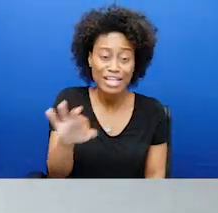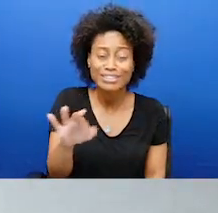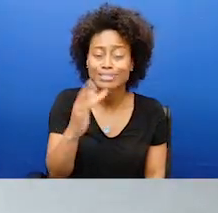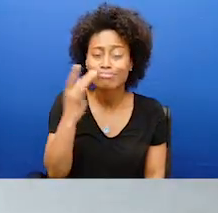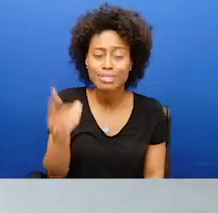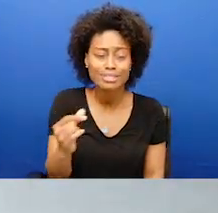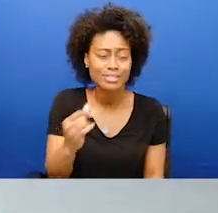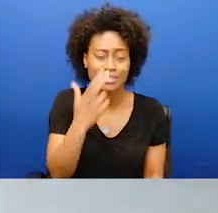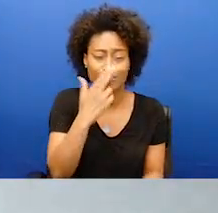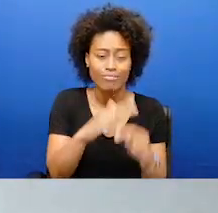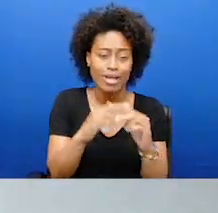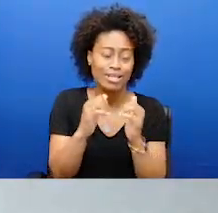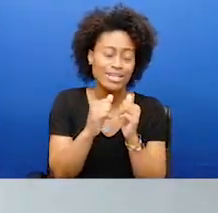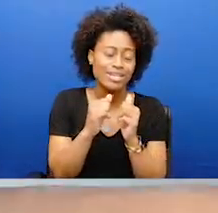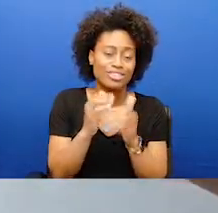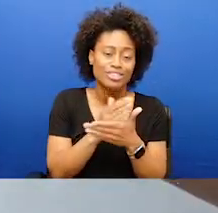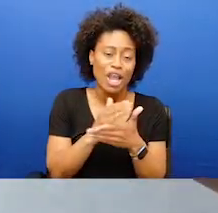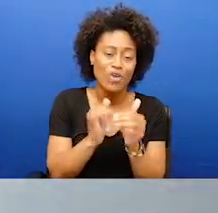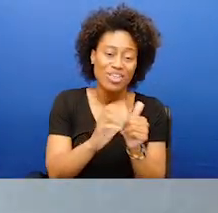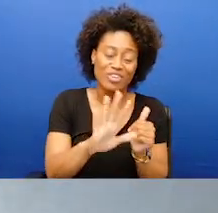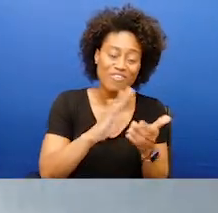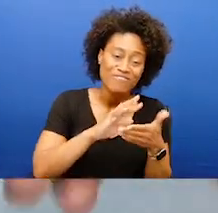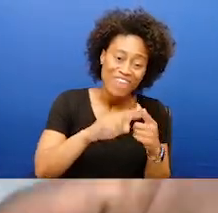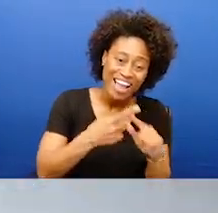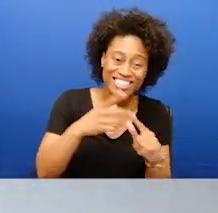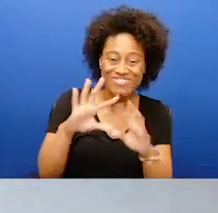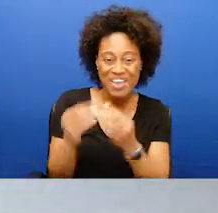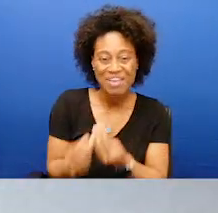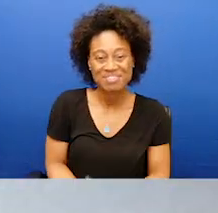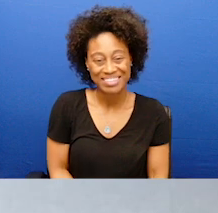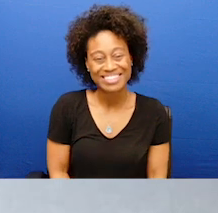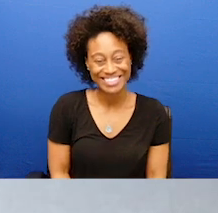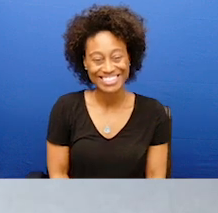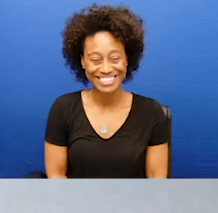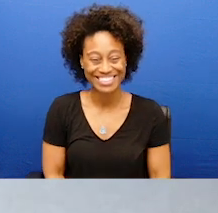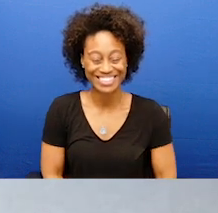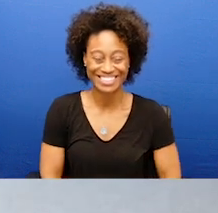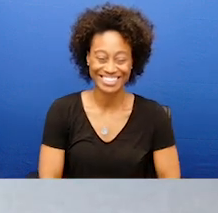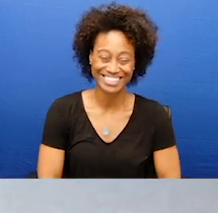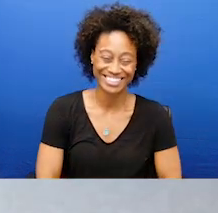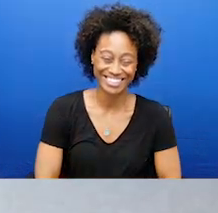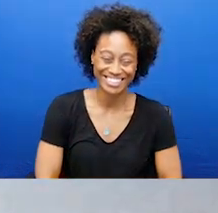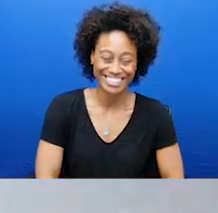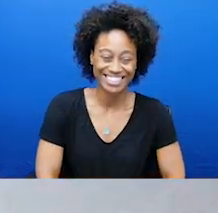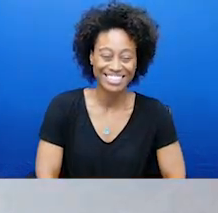and so fun to share with your friends and your family.